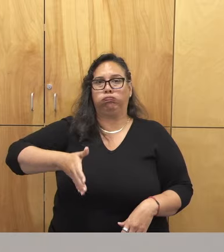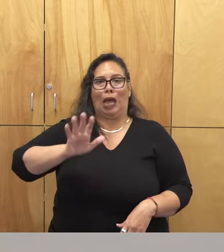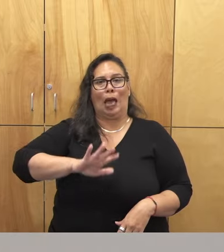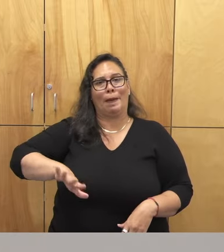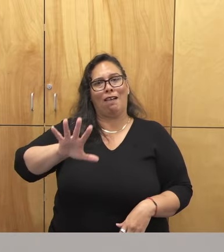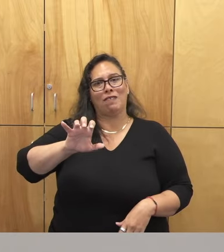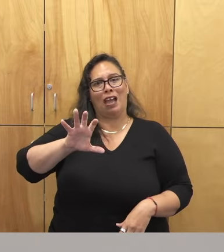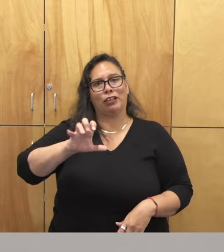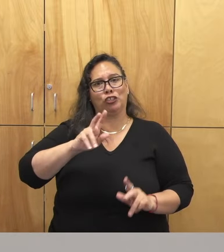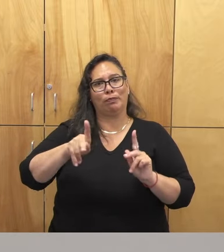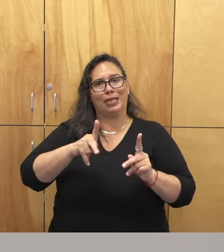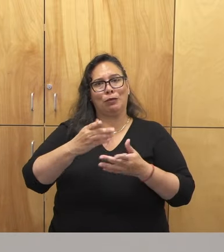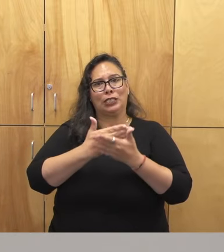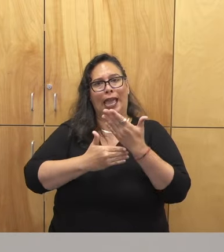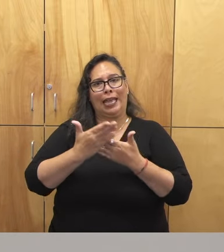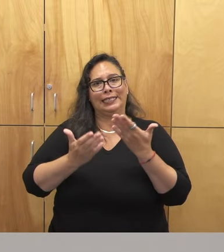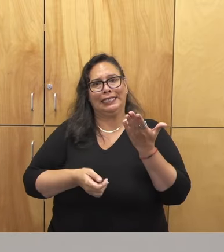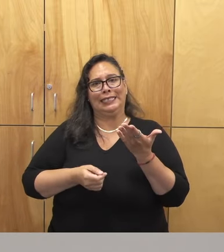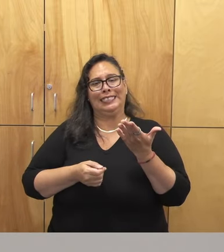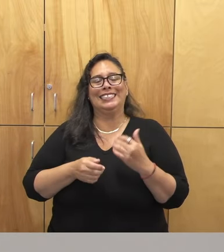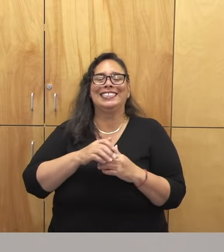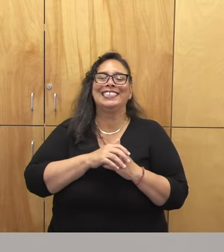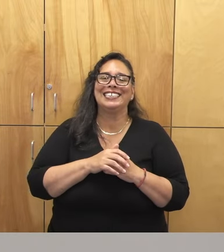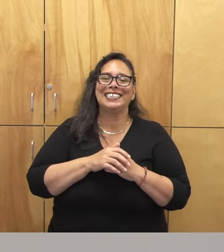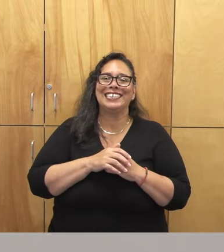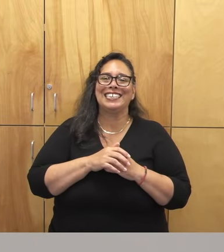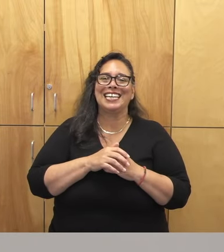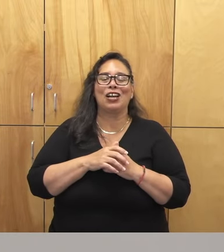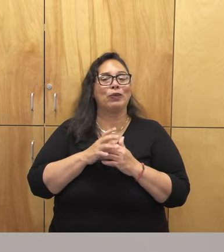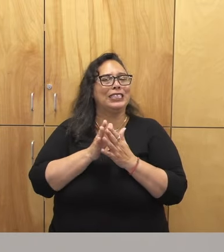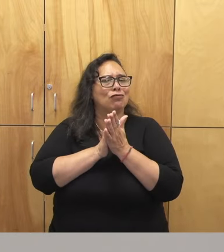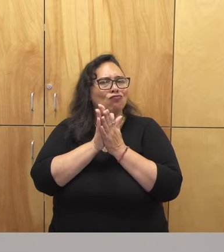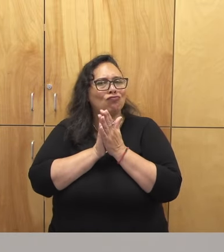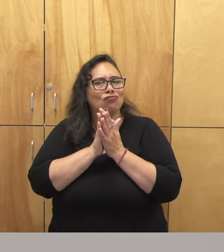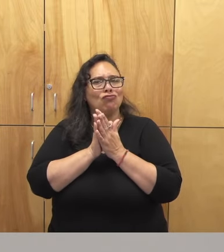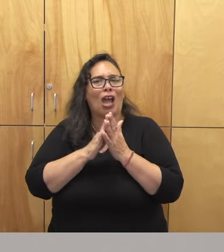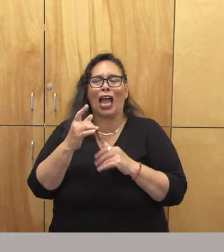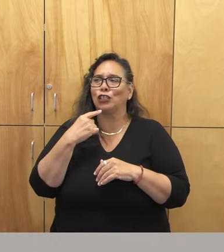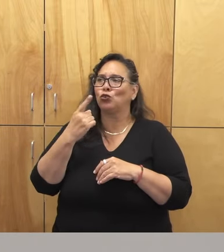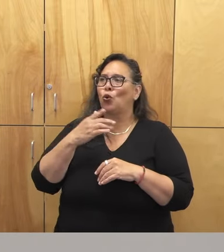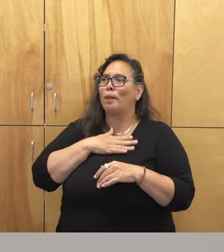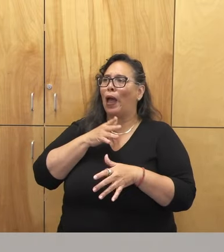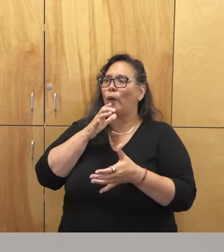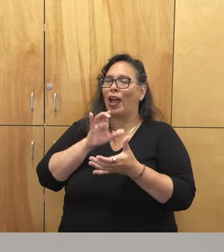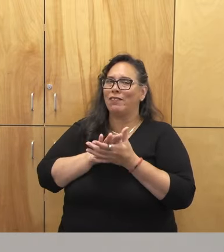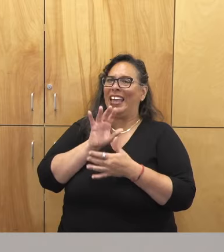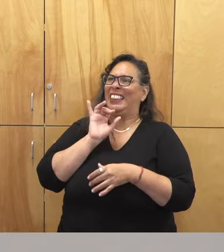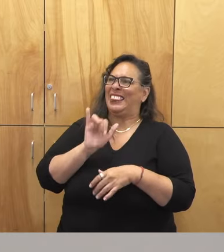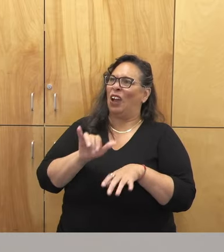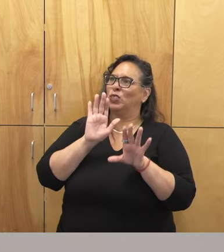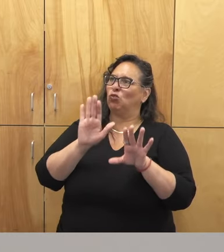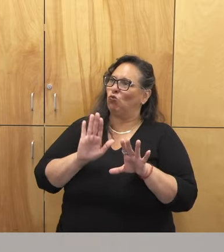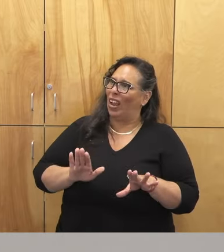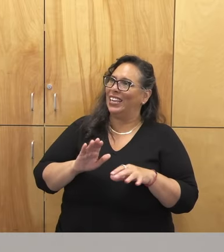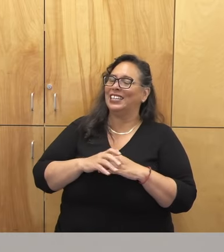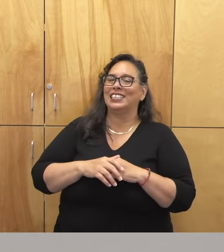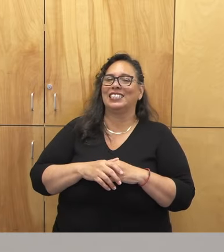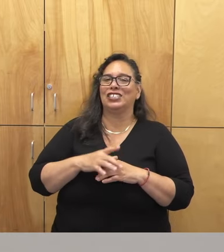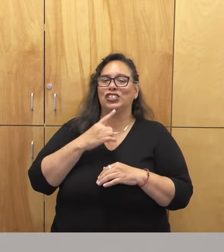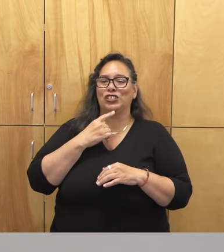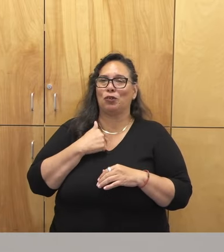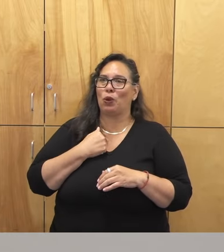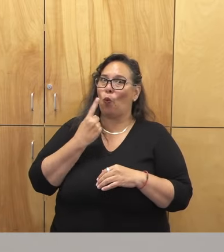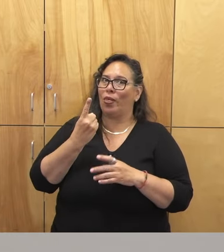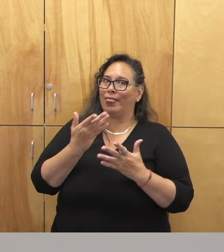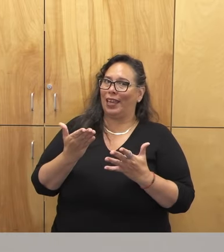pretty close to it, and very enthusiastic, and said to my wife, "That was great," and she said one thing. You know what it